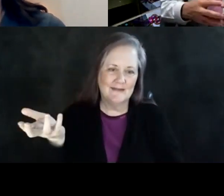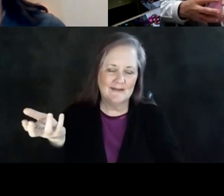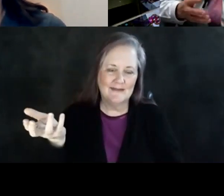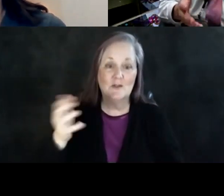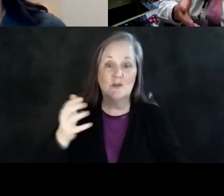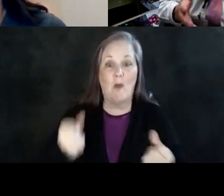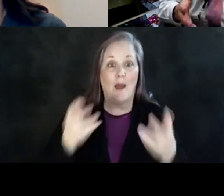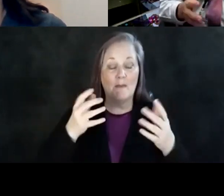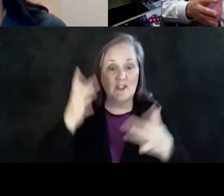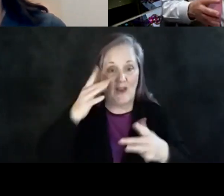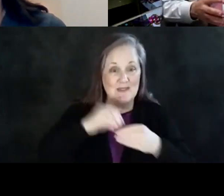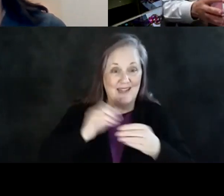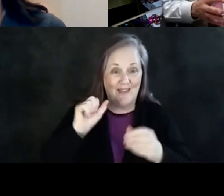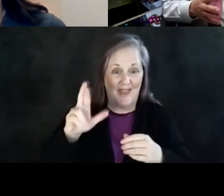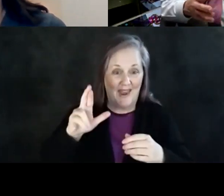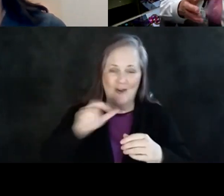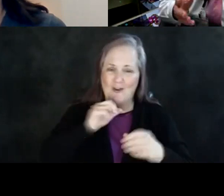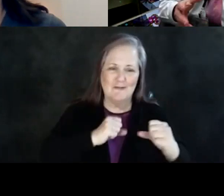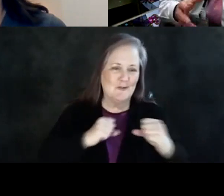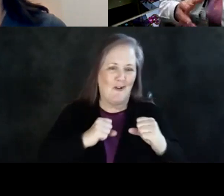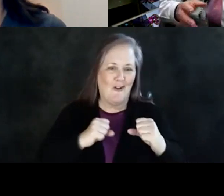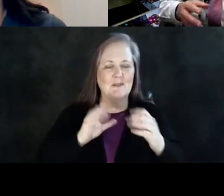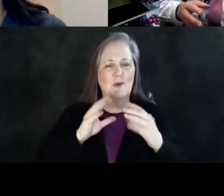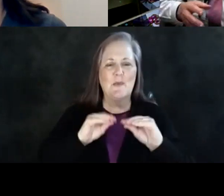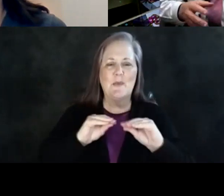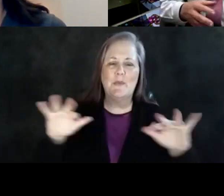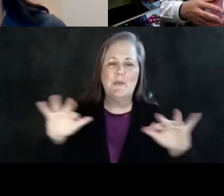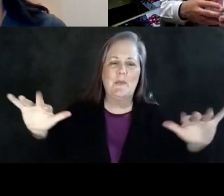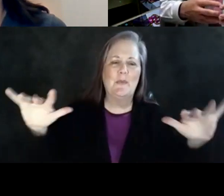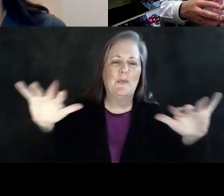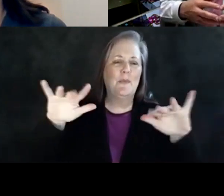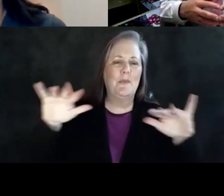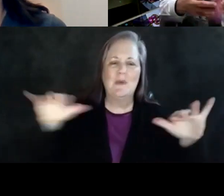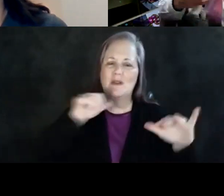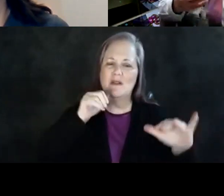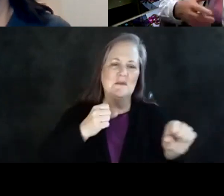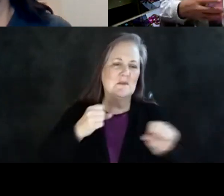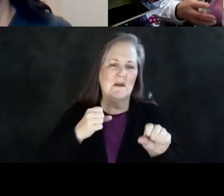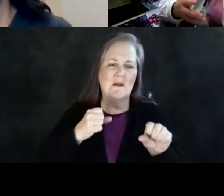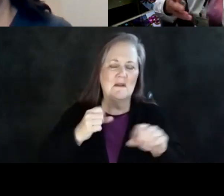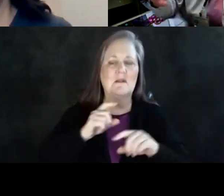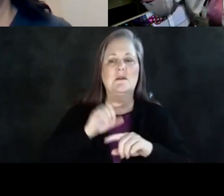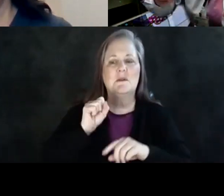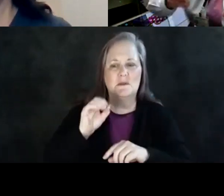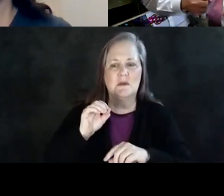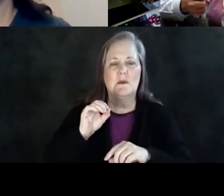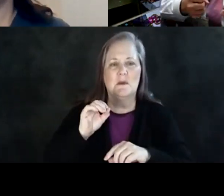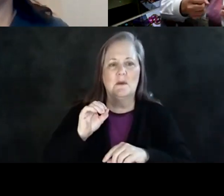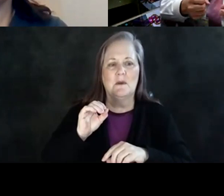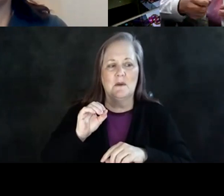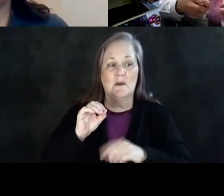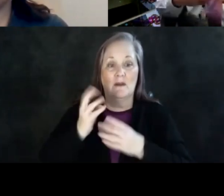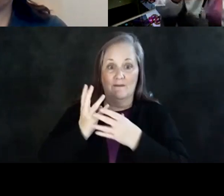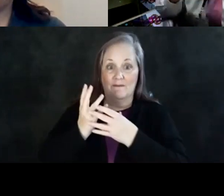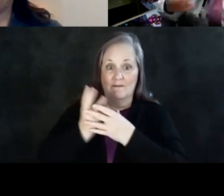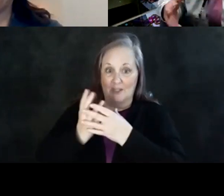virus that you can be exposed to. So, so in addition to actually